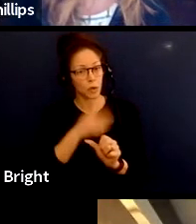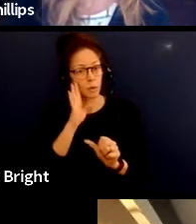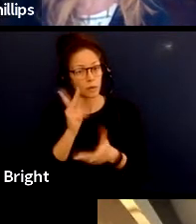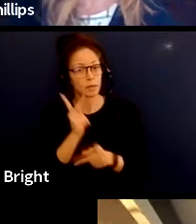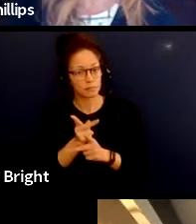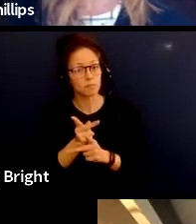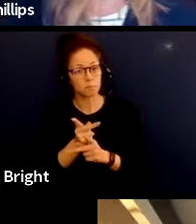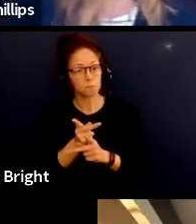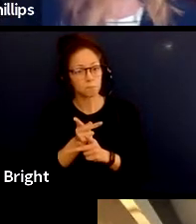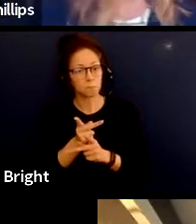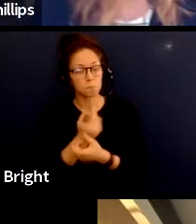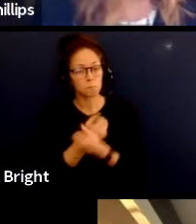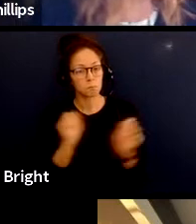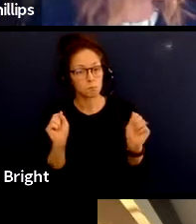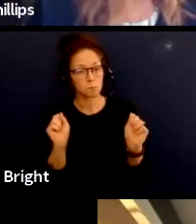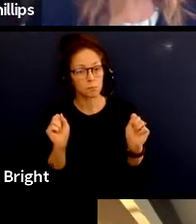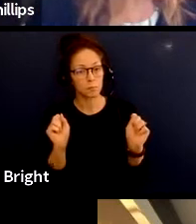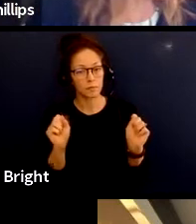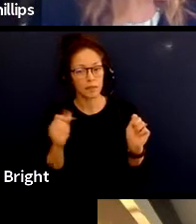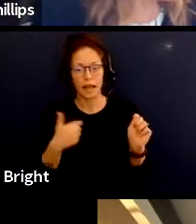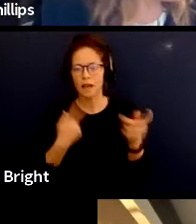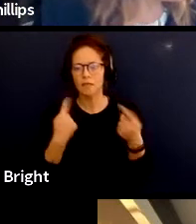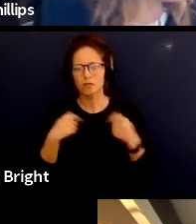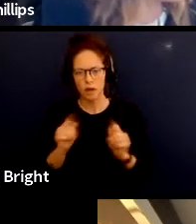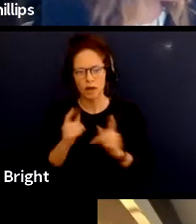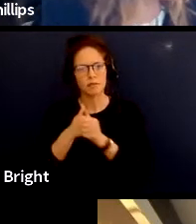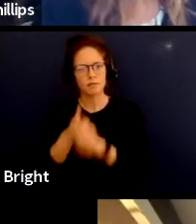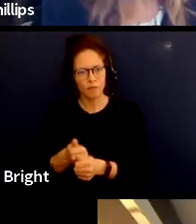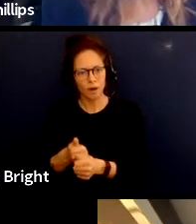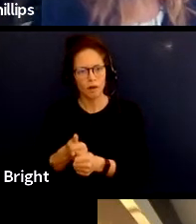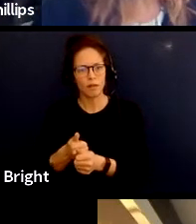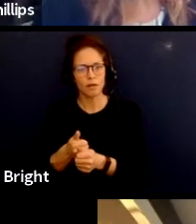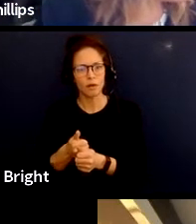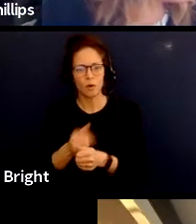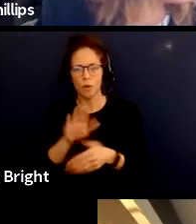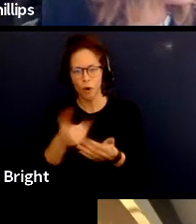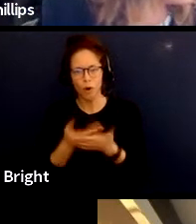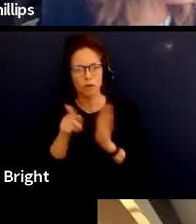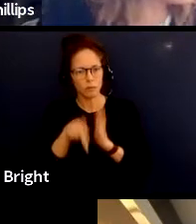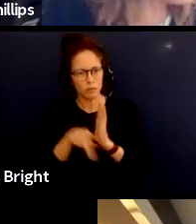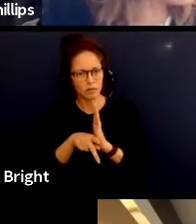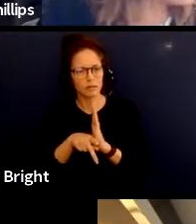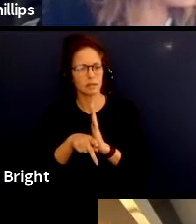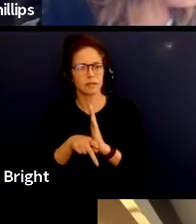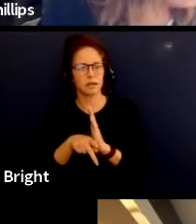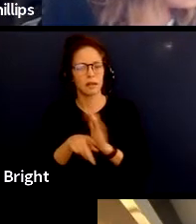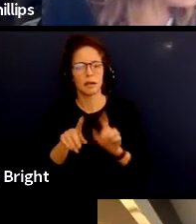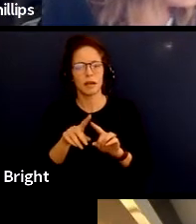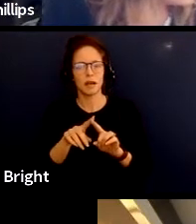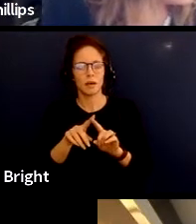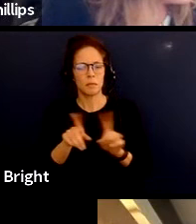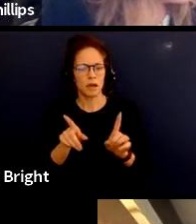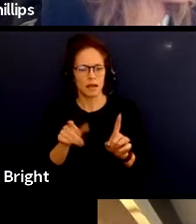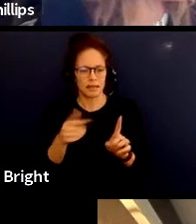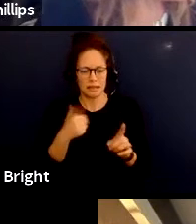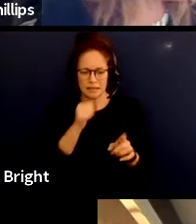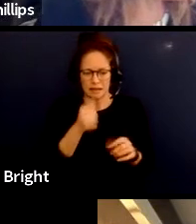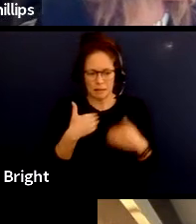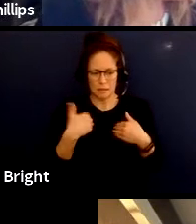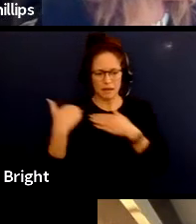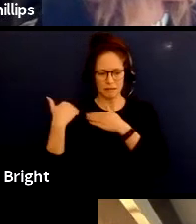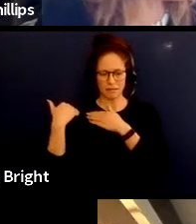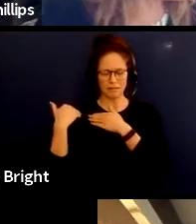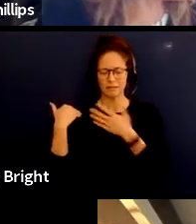safe. I've tried to follow protocols, but I can't be responsible for somebody from the board, and it has